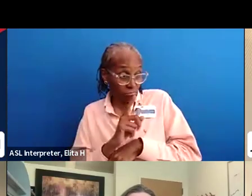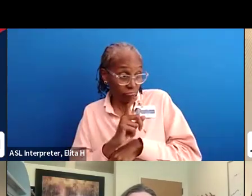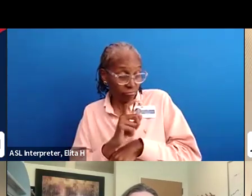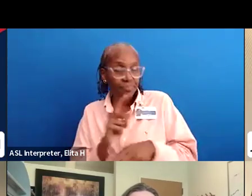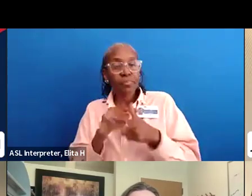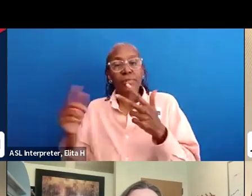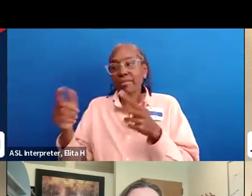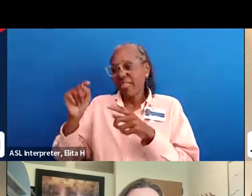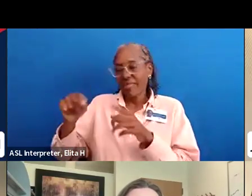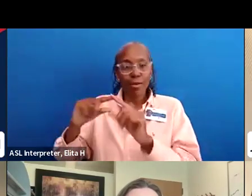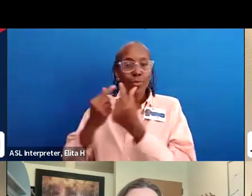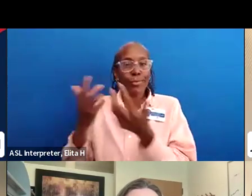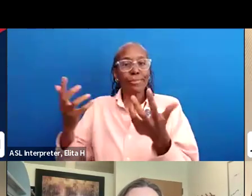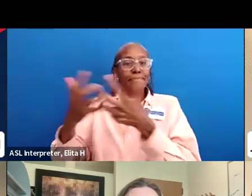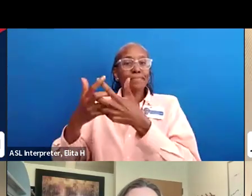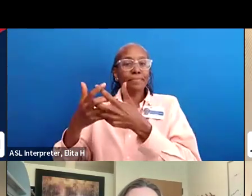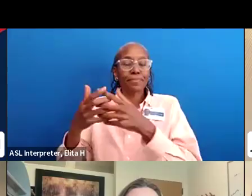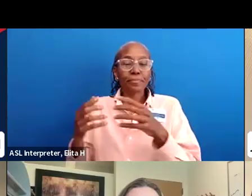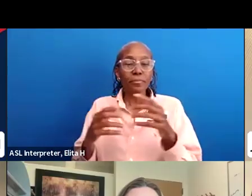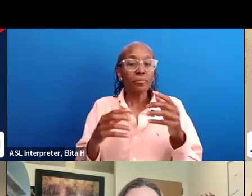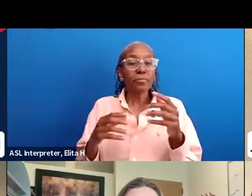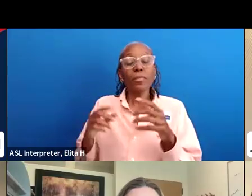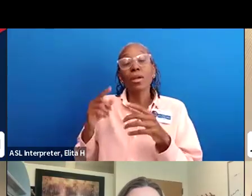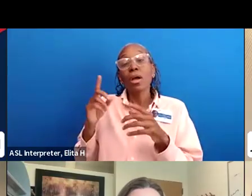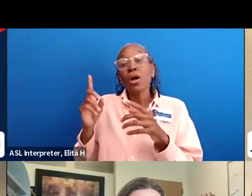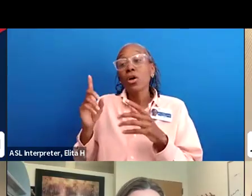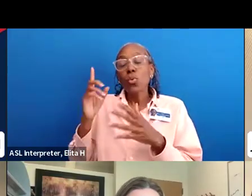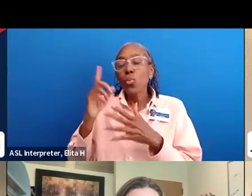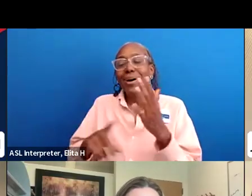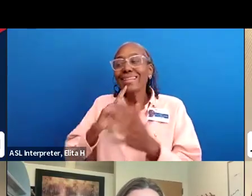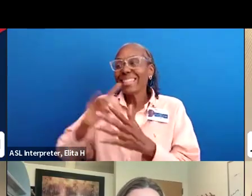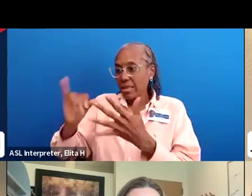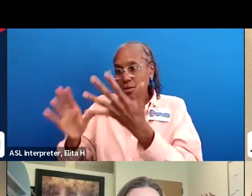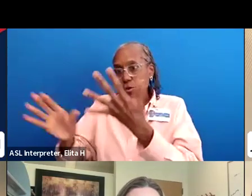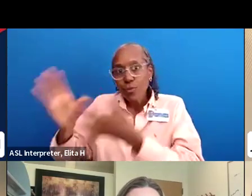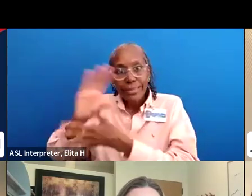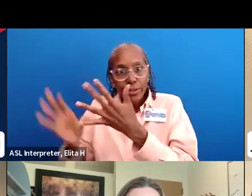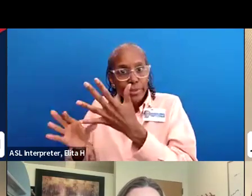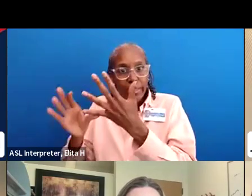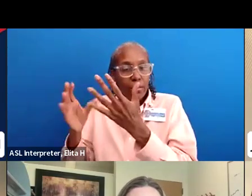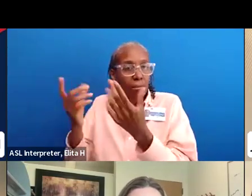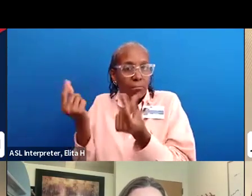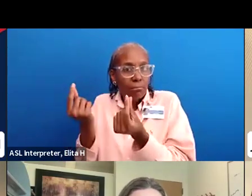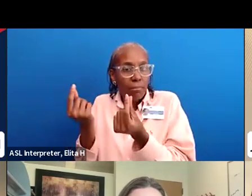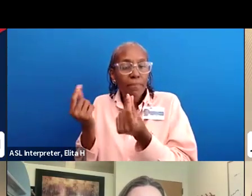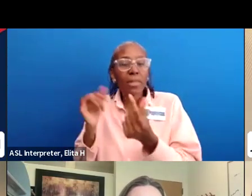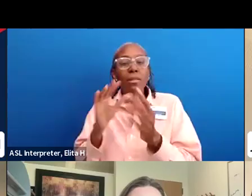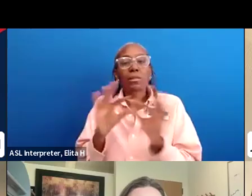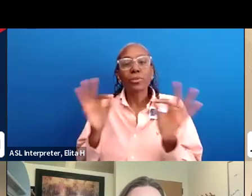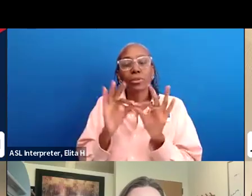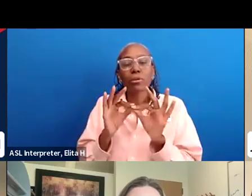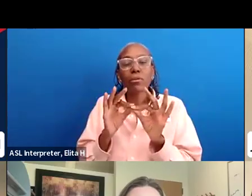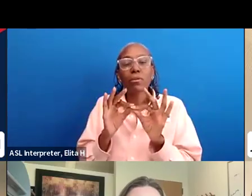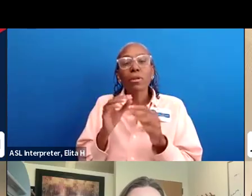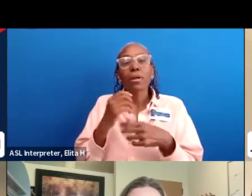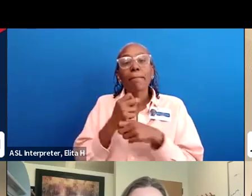so having input on what those criteria are is really critical